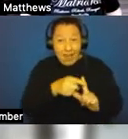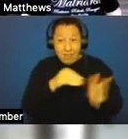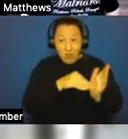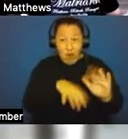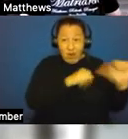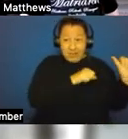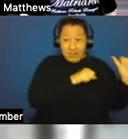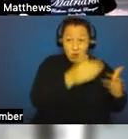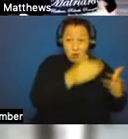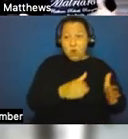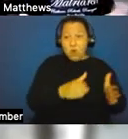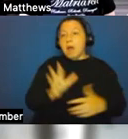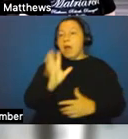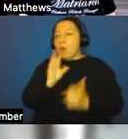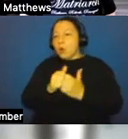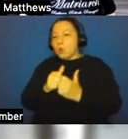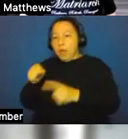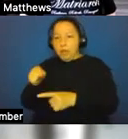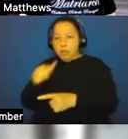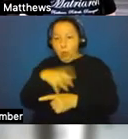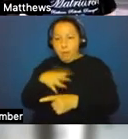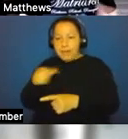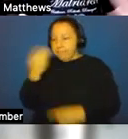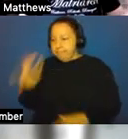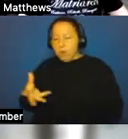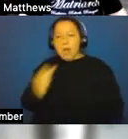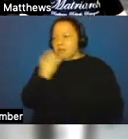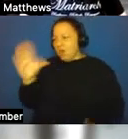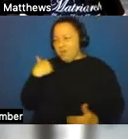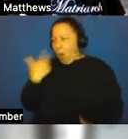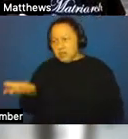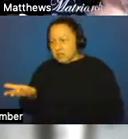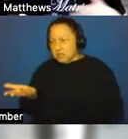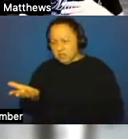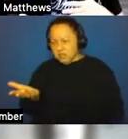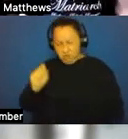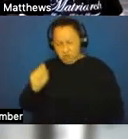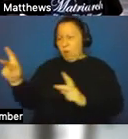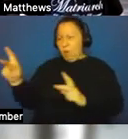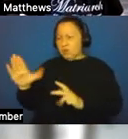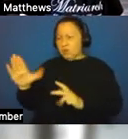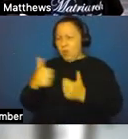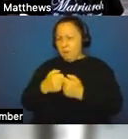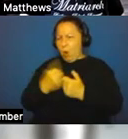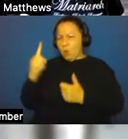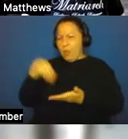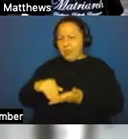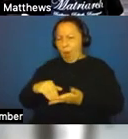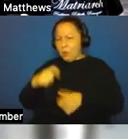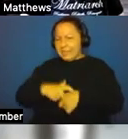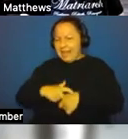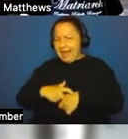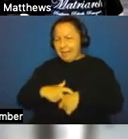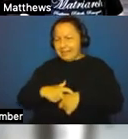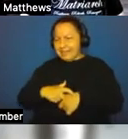her about, you know, it is not your fault. You can go back to your partner 1,000 times. And if